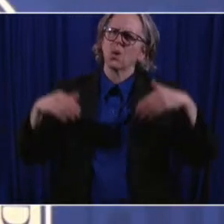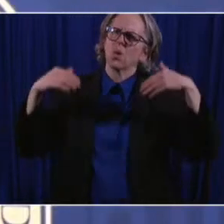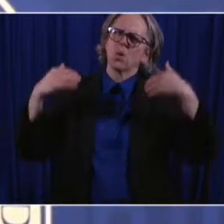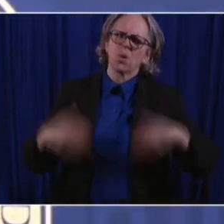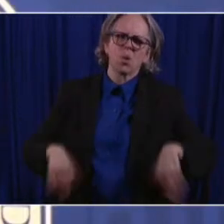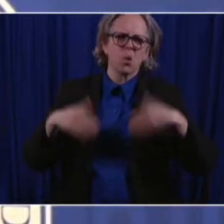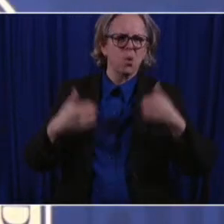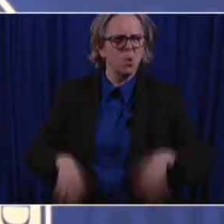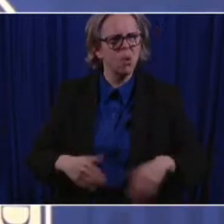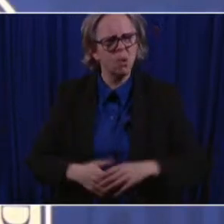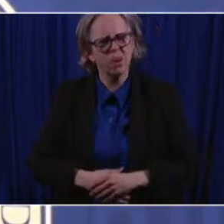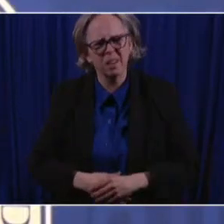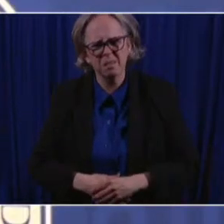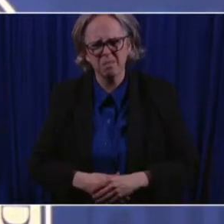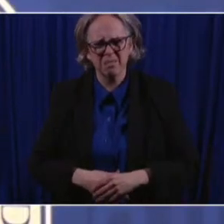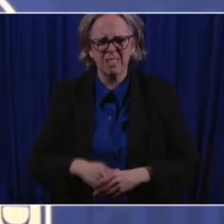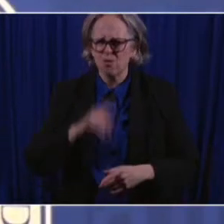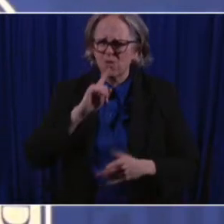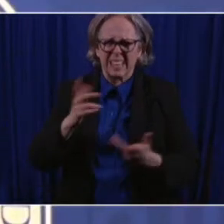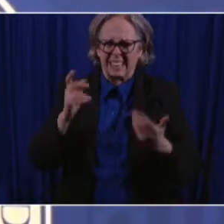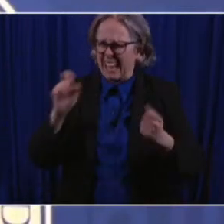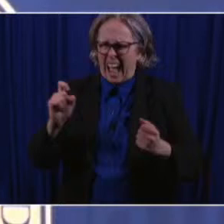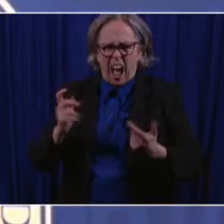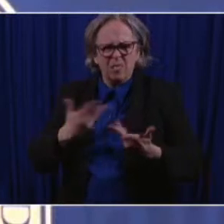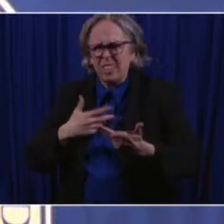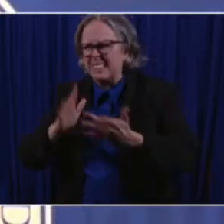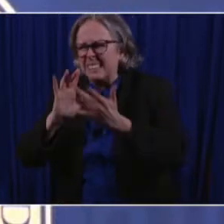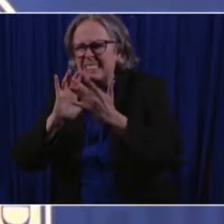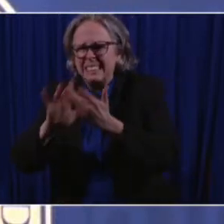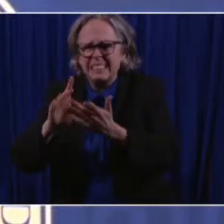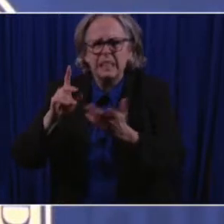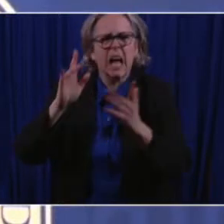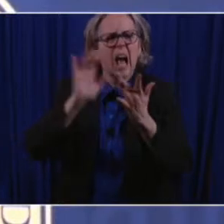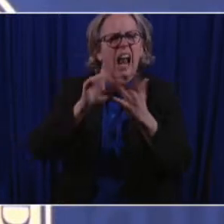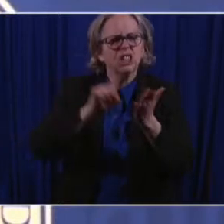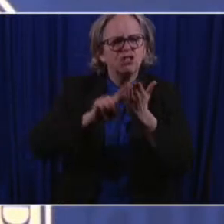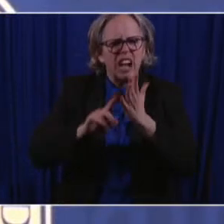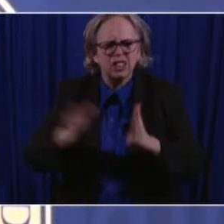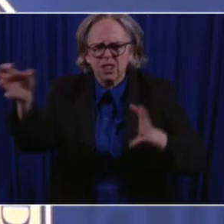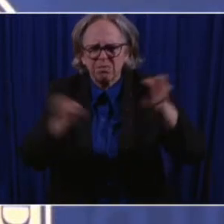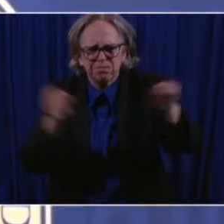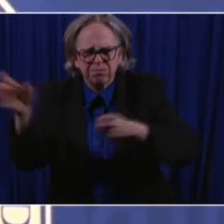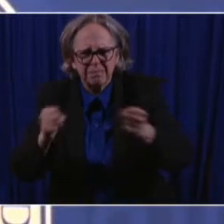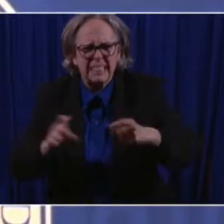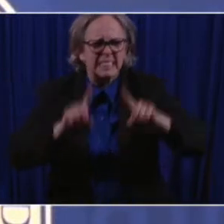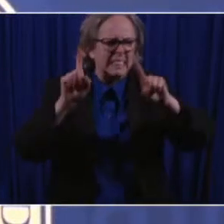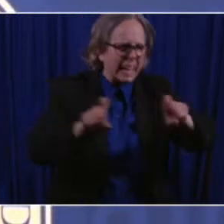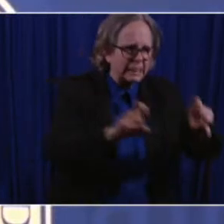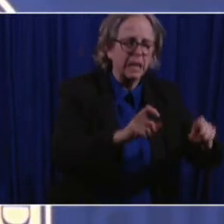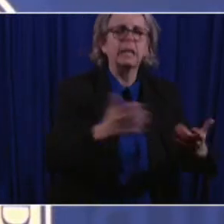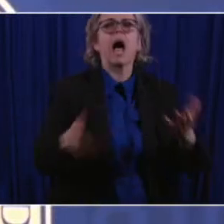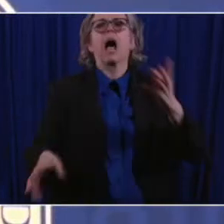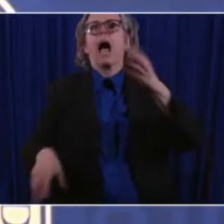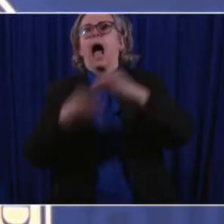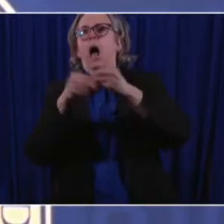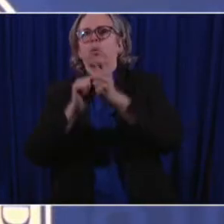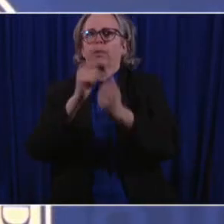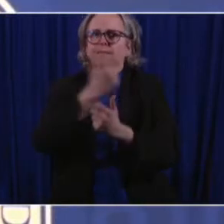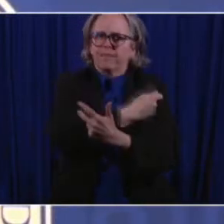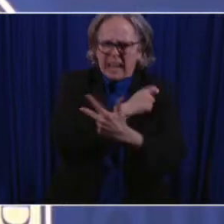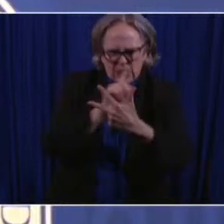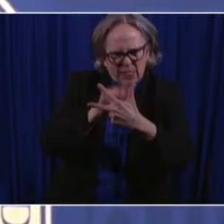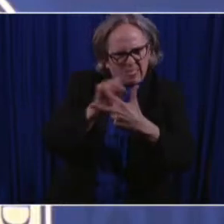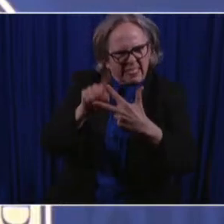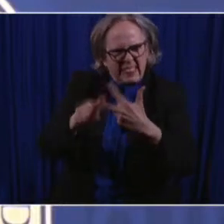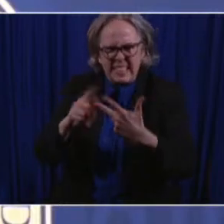with contact tracing and then went to testing and now vaccination. So this is what we do here in Lucas County. We act as a team, we are